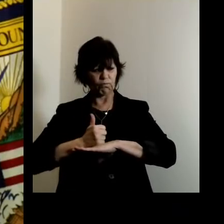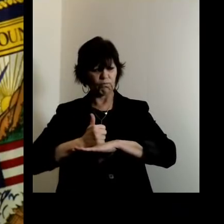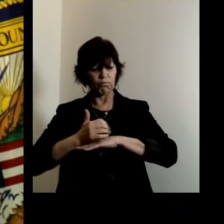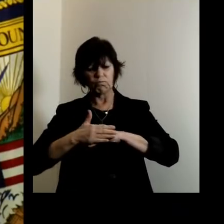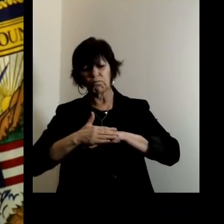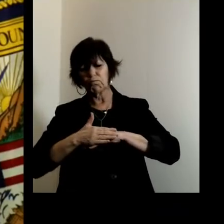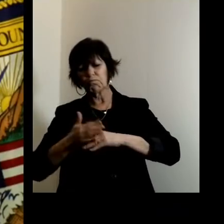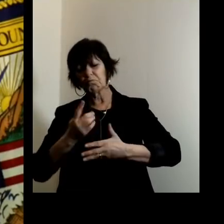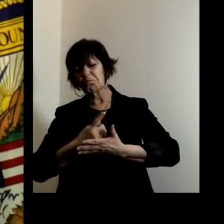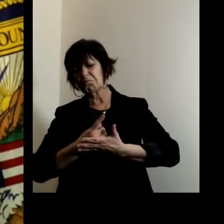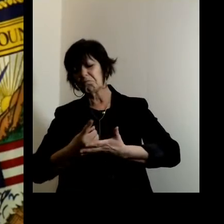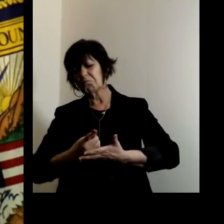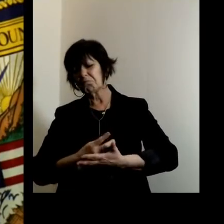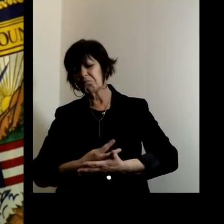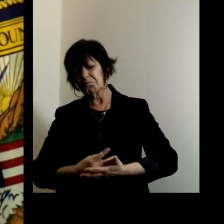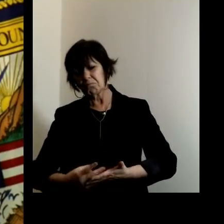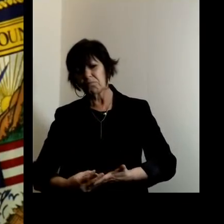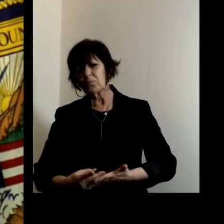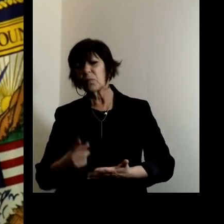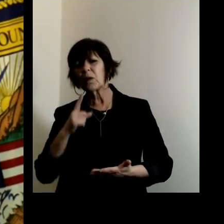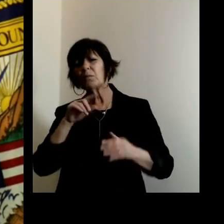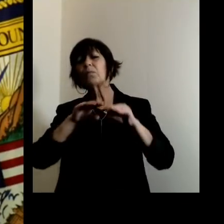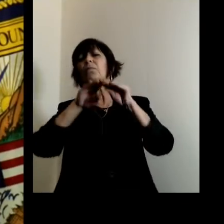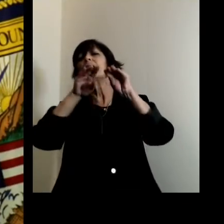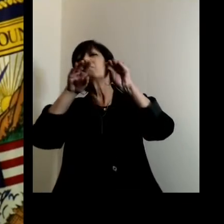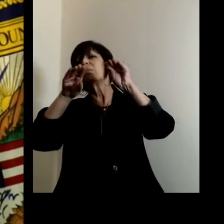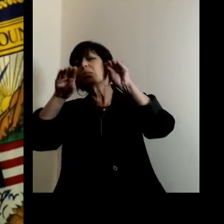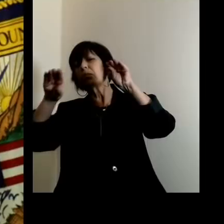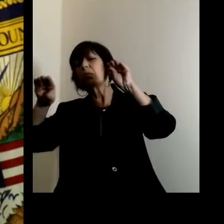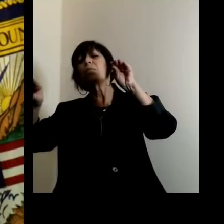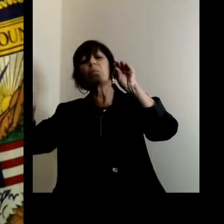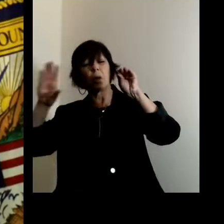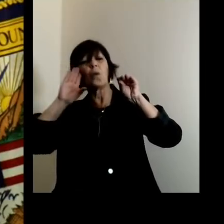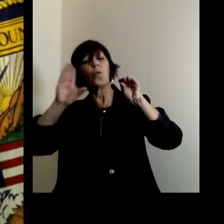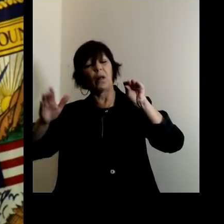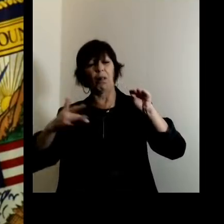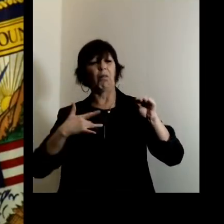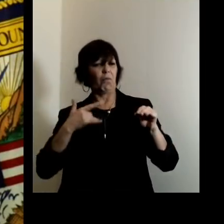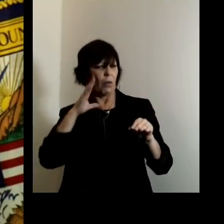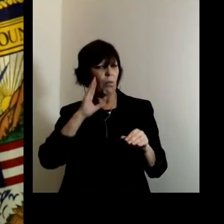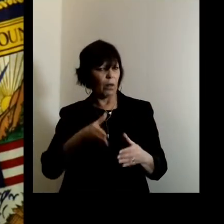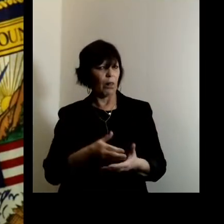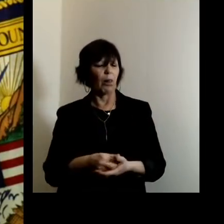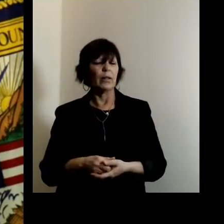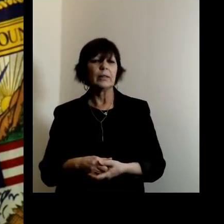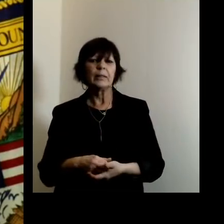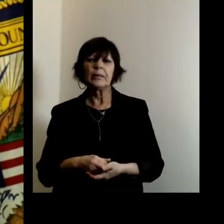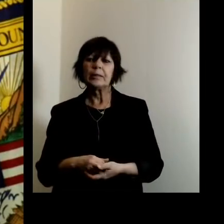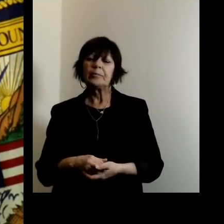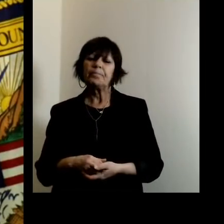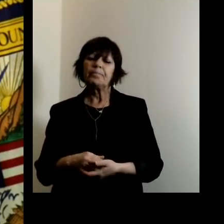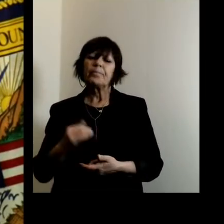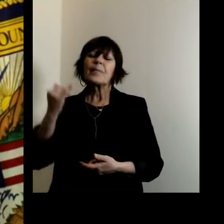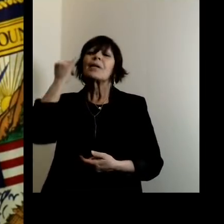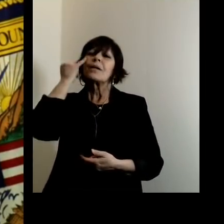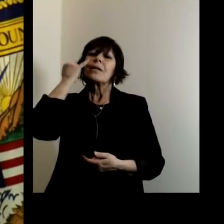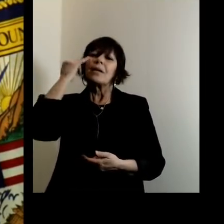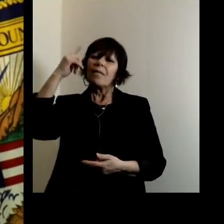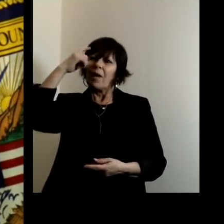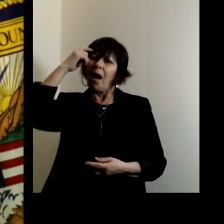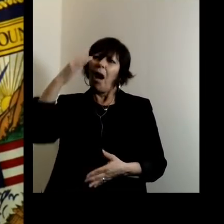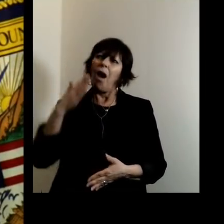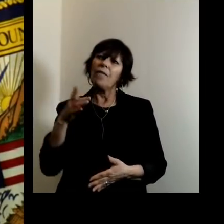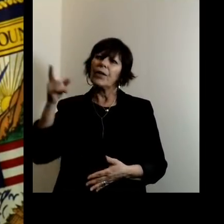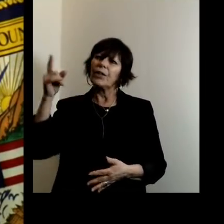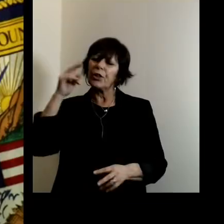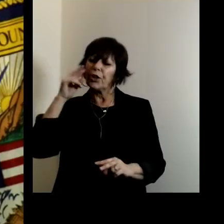10-day, 2-week period, there could be a leveling off of hospitalizations and even a decline. If the governor is looking at a new